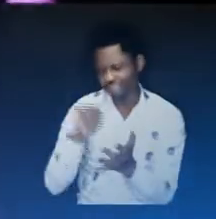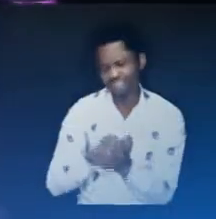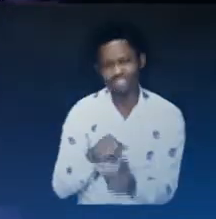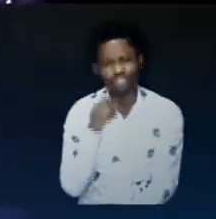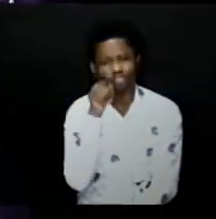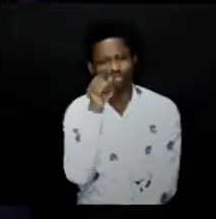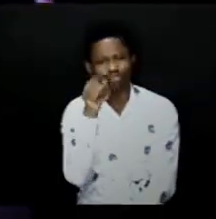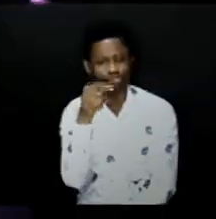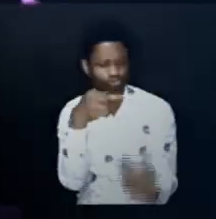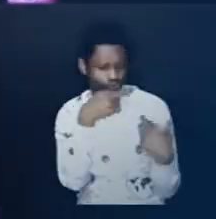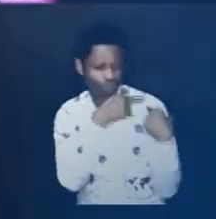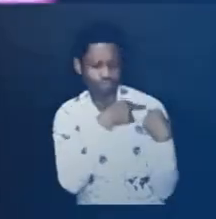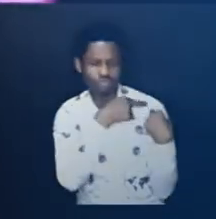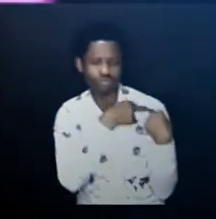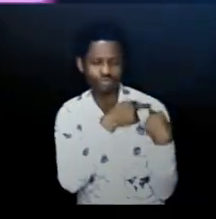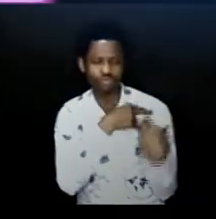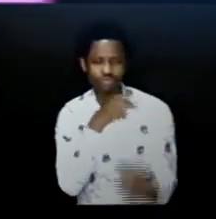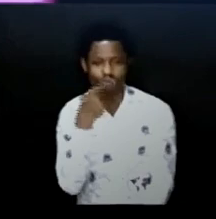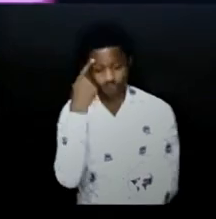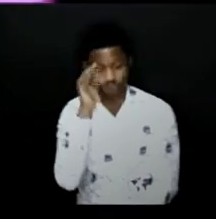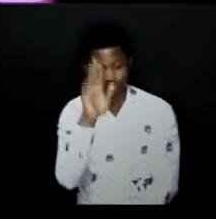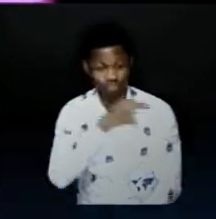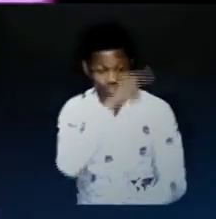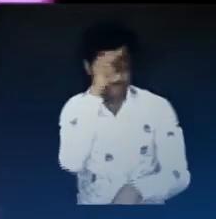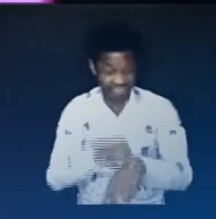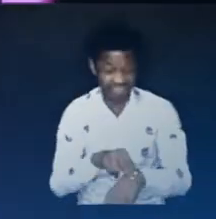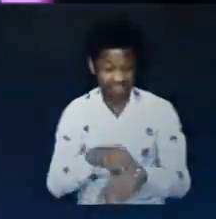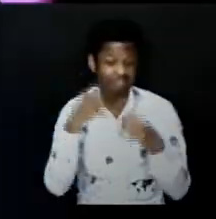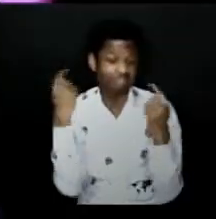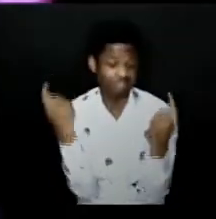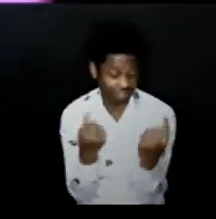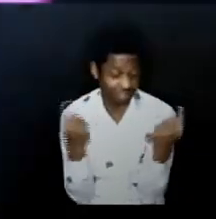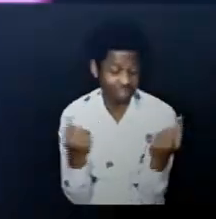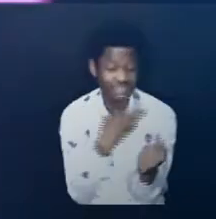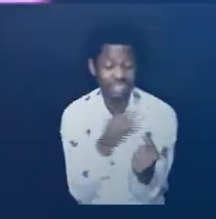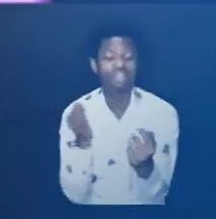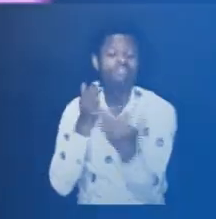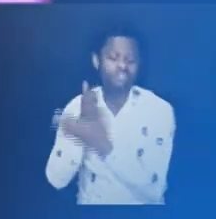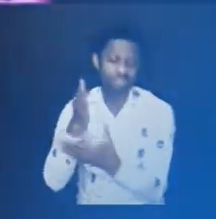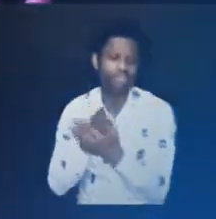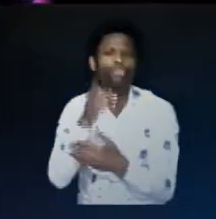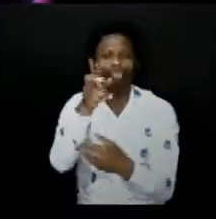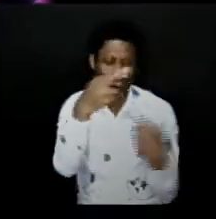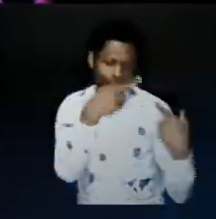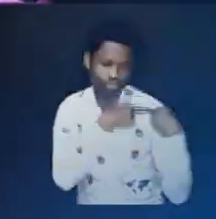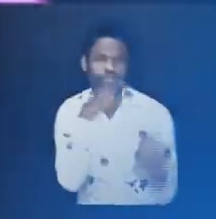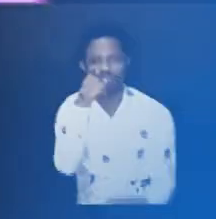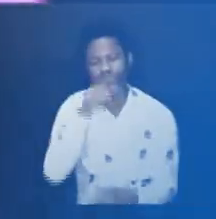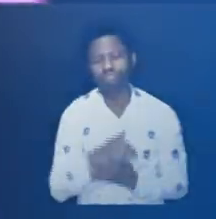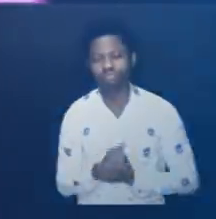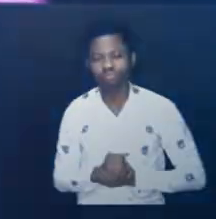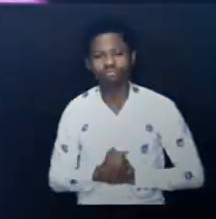Now they teach that you are responsible for your nation's sin and